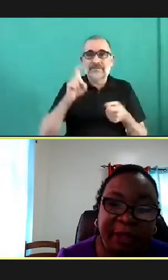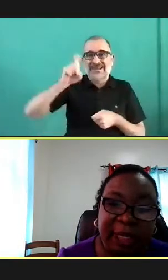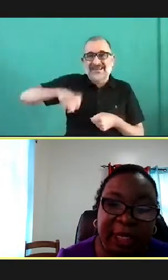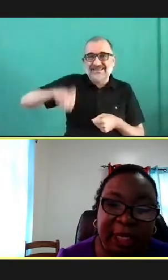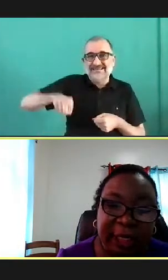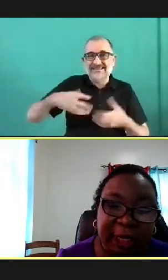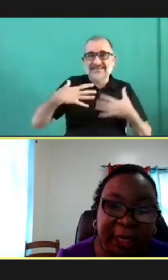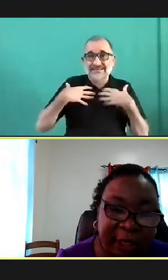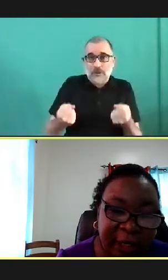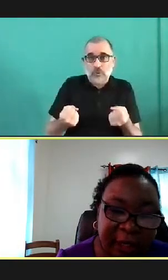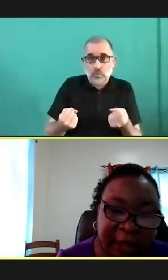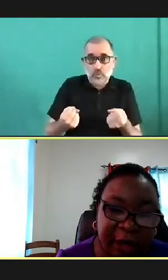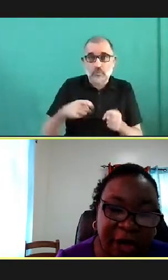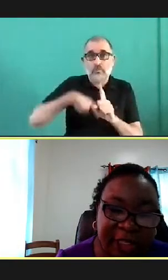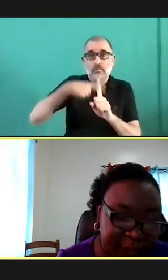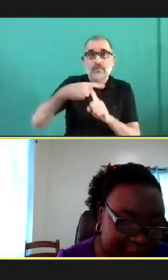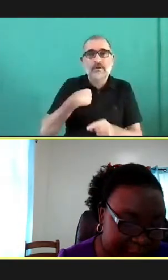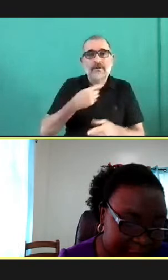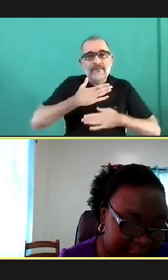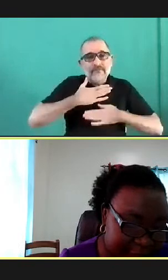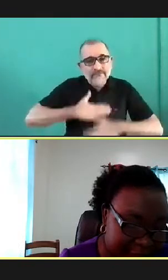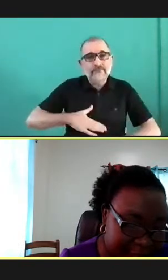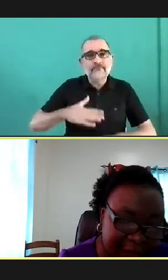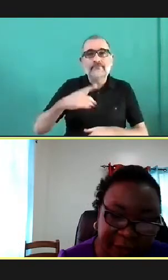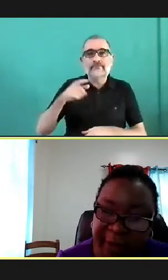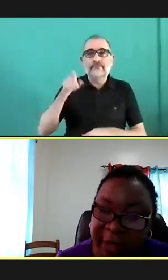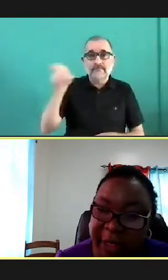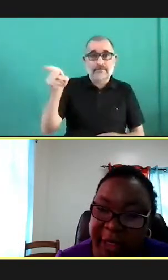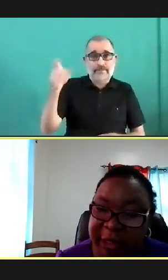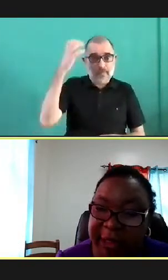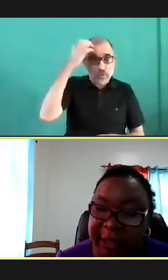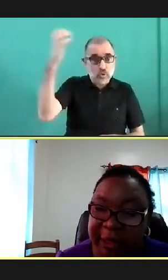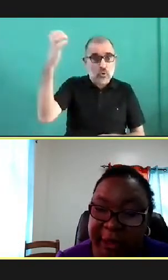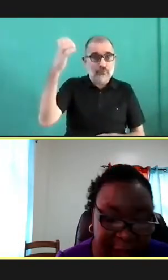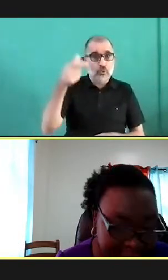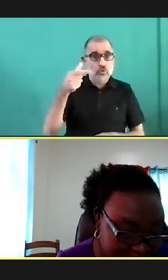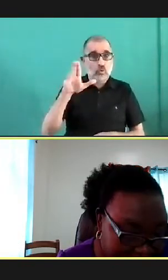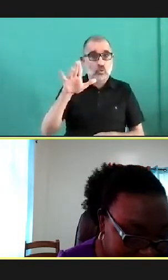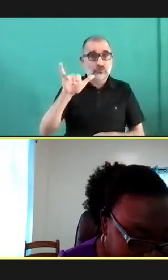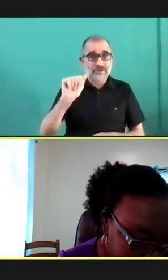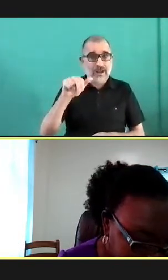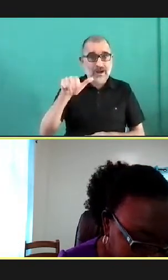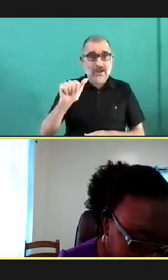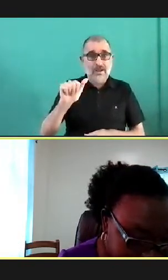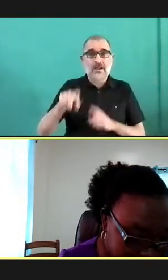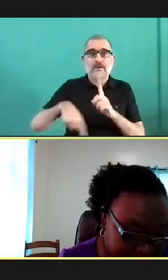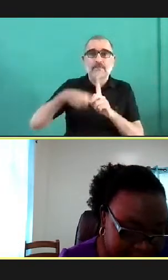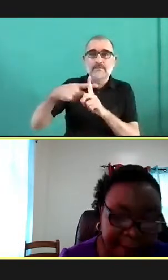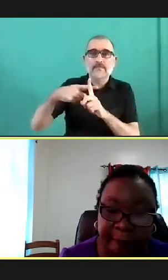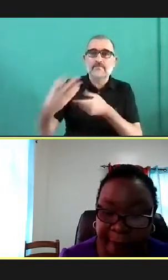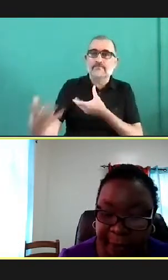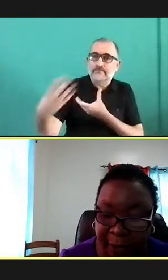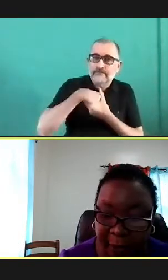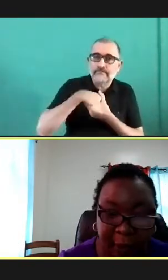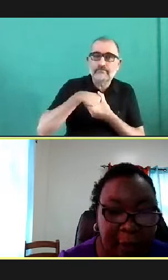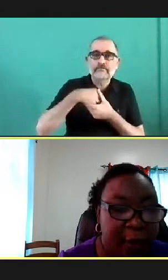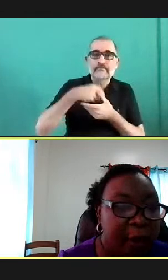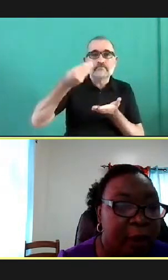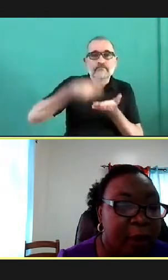because the cost for healthcare in Guyana is entirely free.